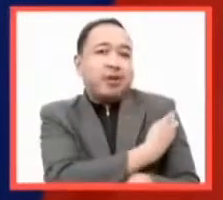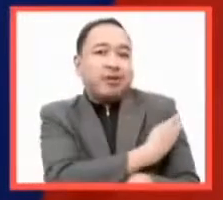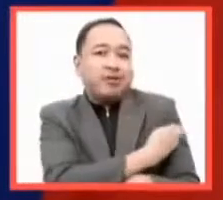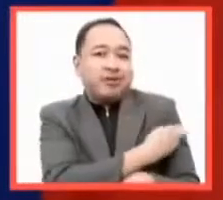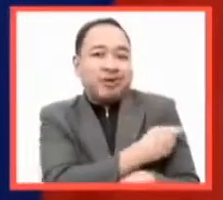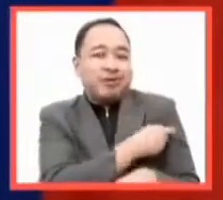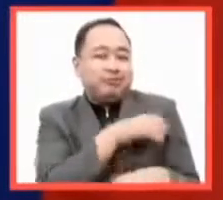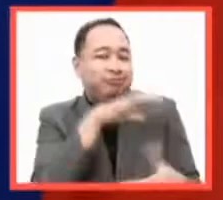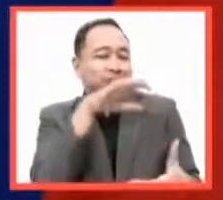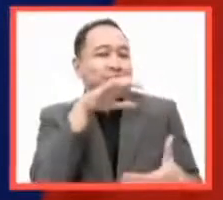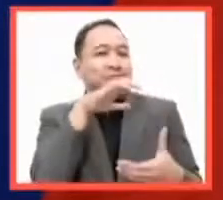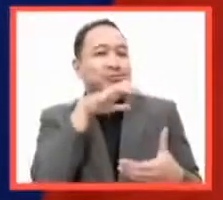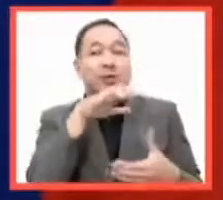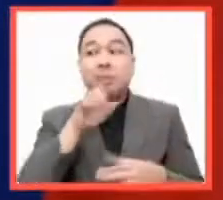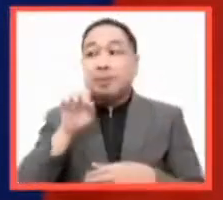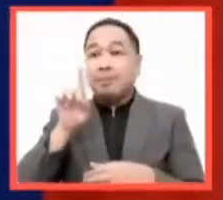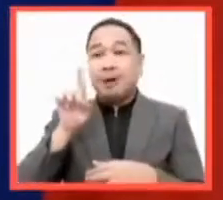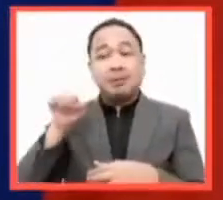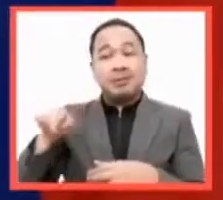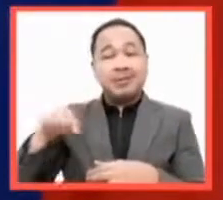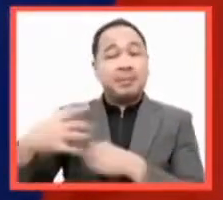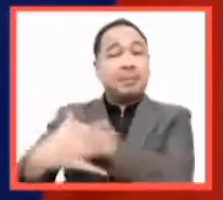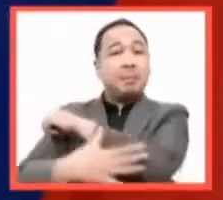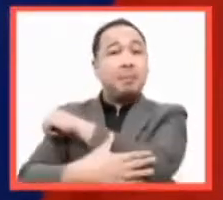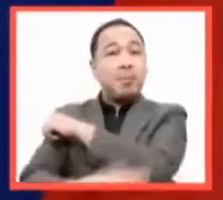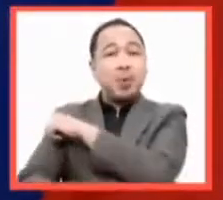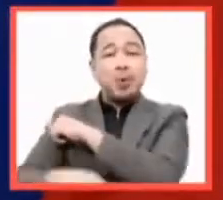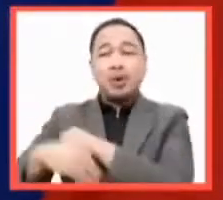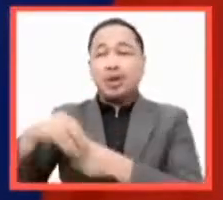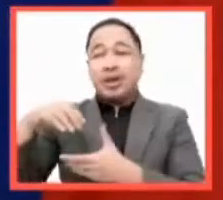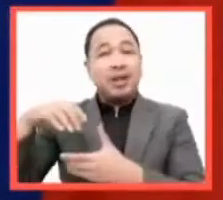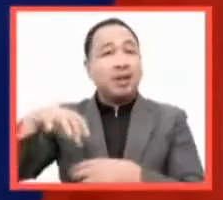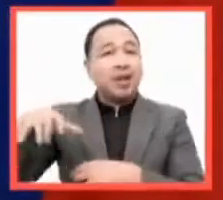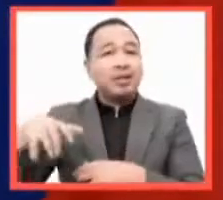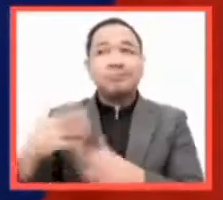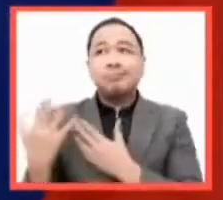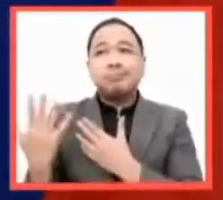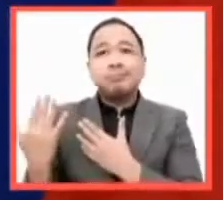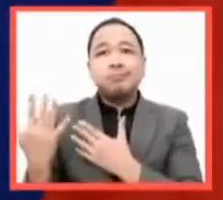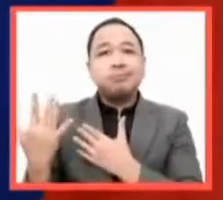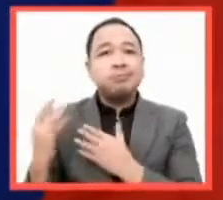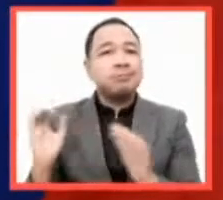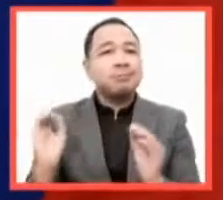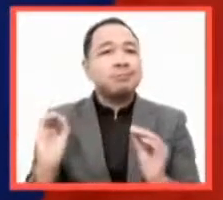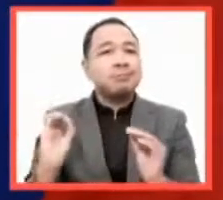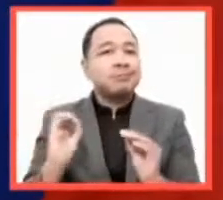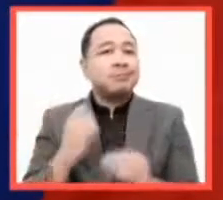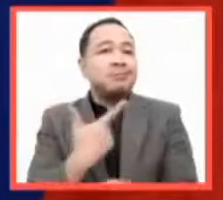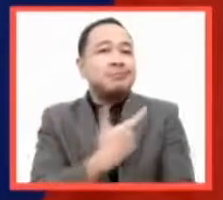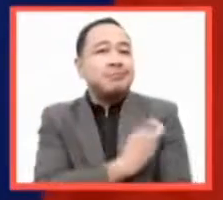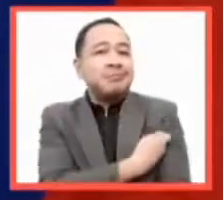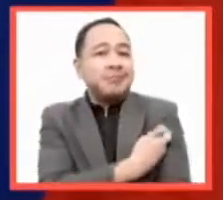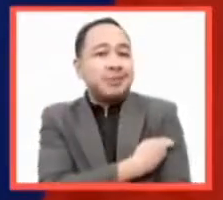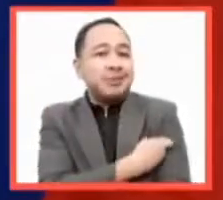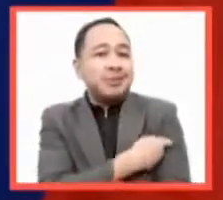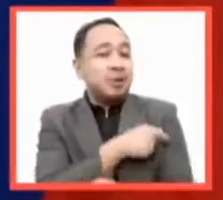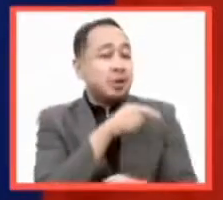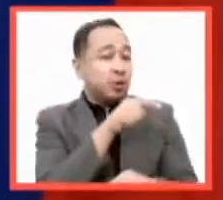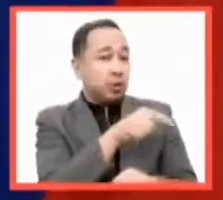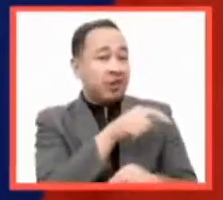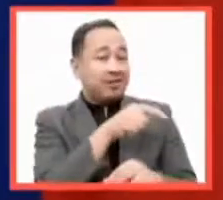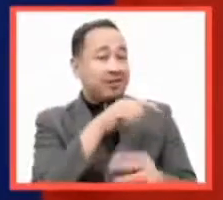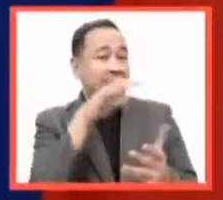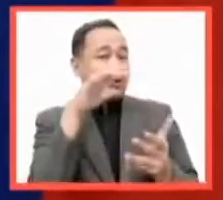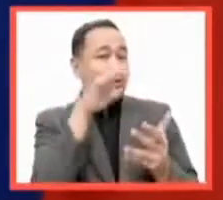trickles. They now talk of booster shots, where developing countries consider half